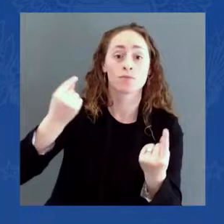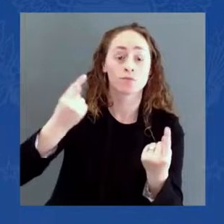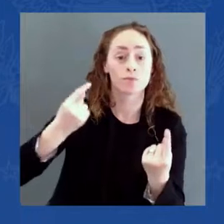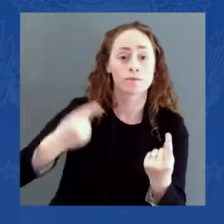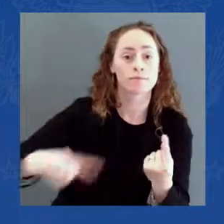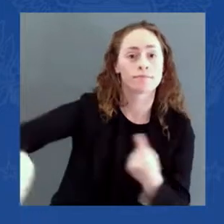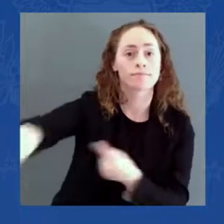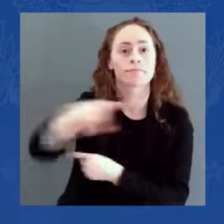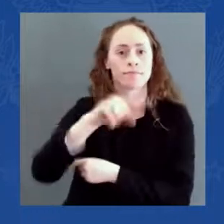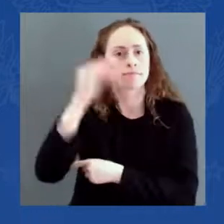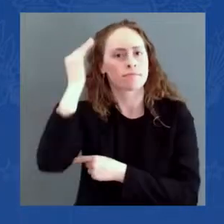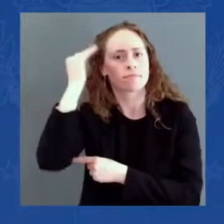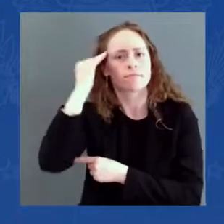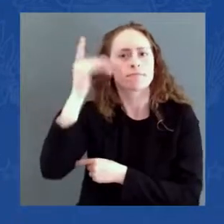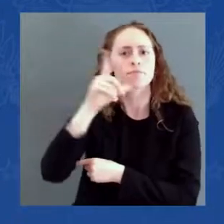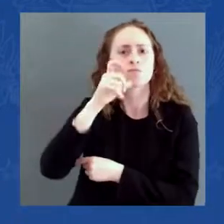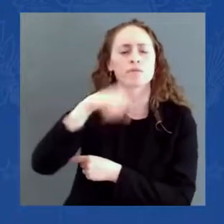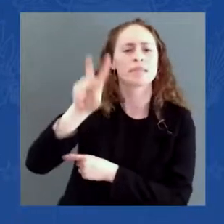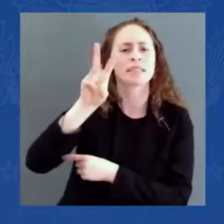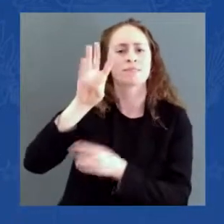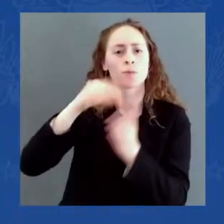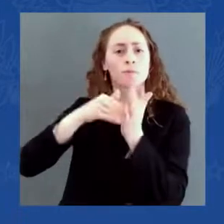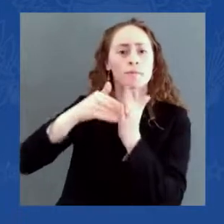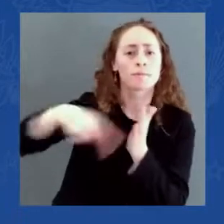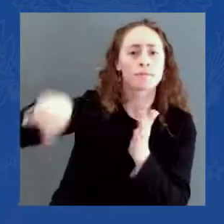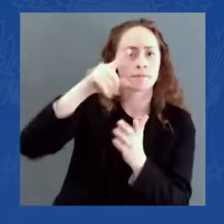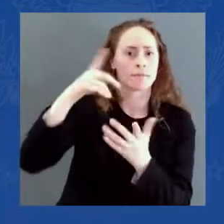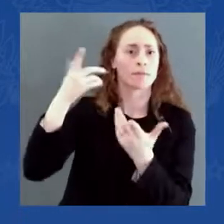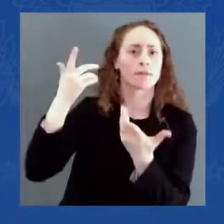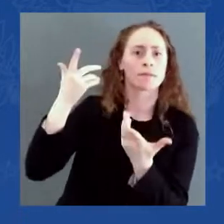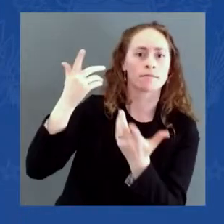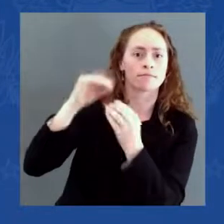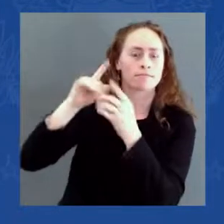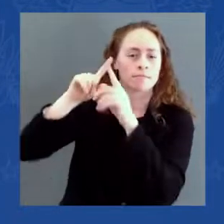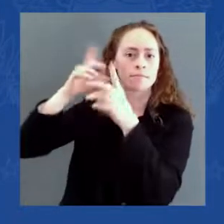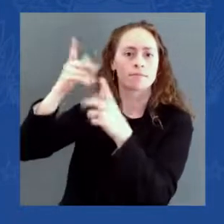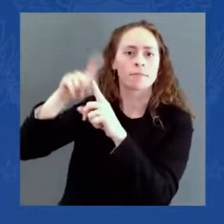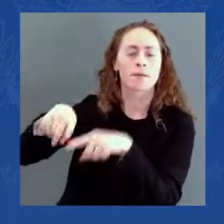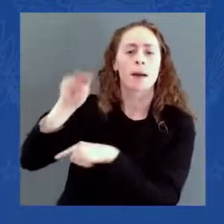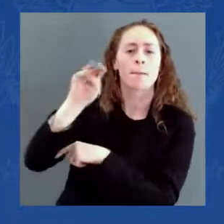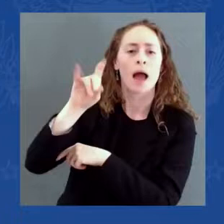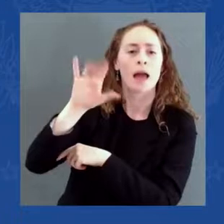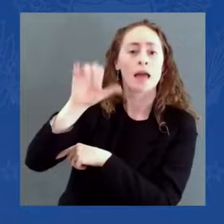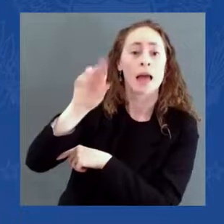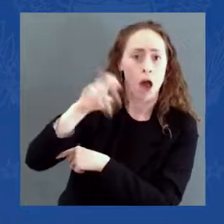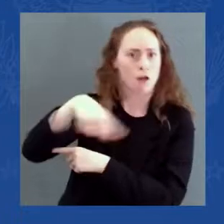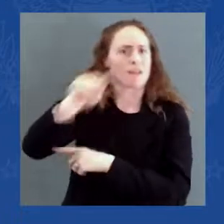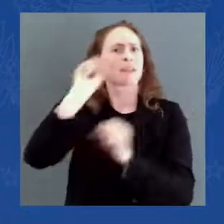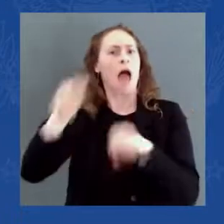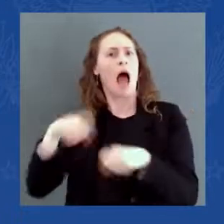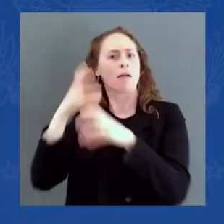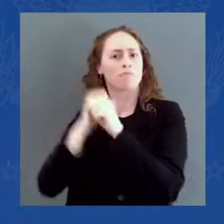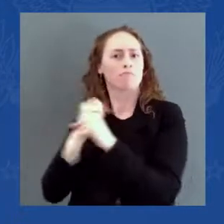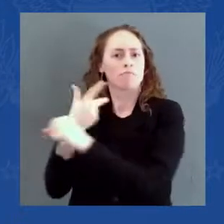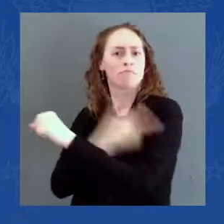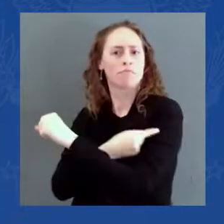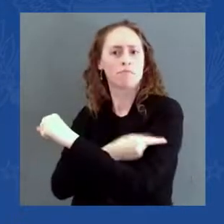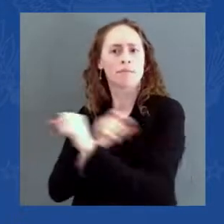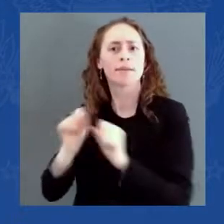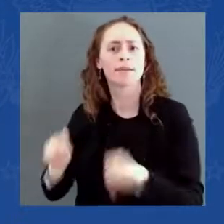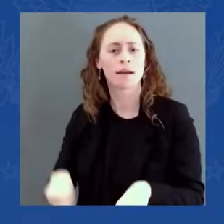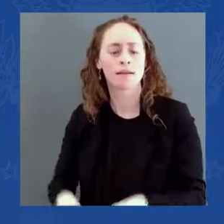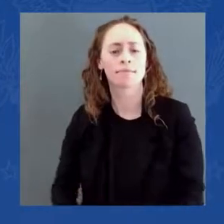like I did to make it easier for folks to get their first and second shots, I'm providing paid off time for any federal